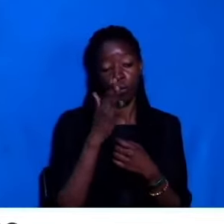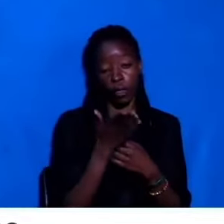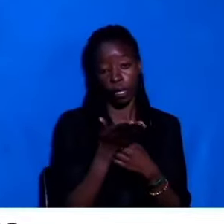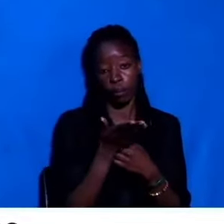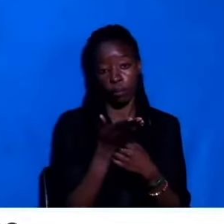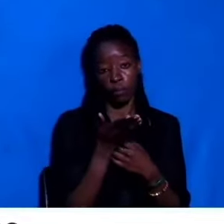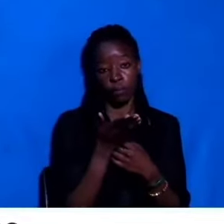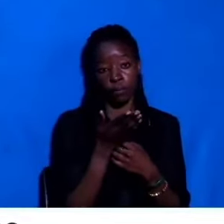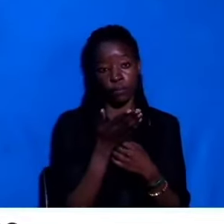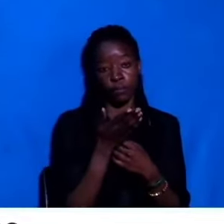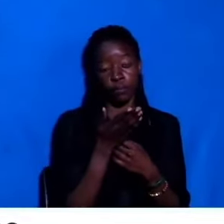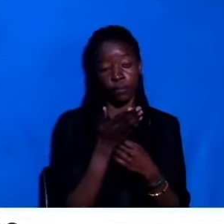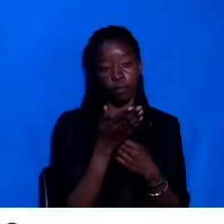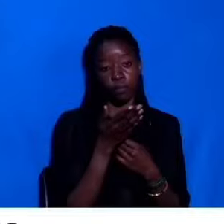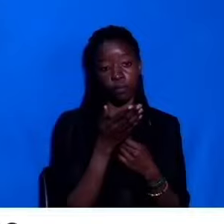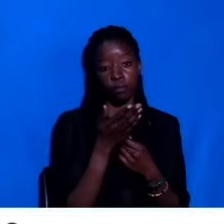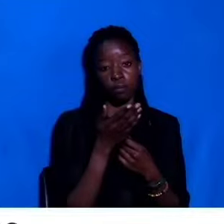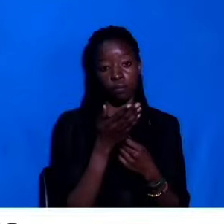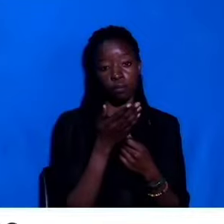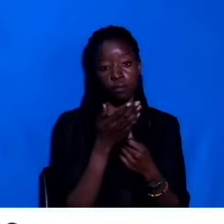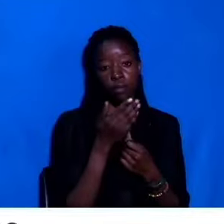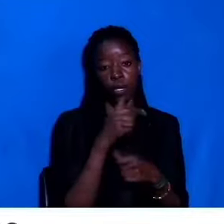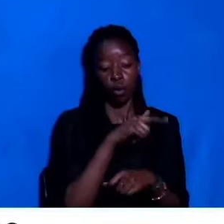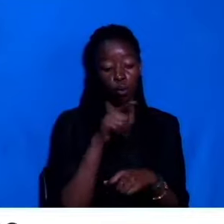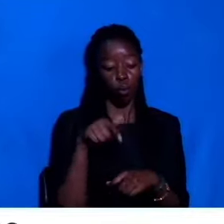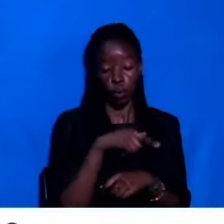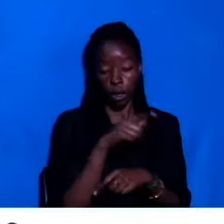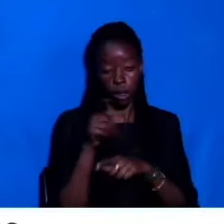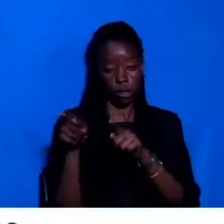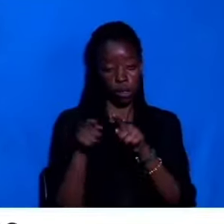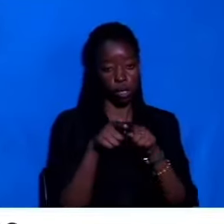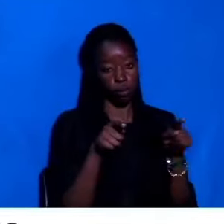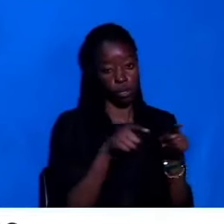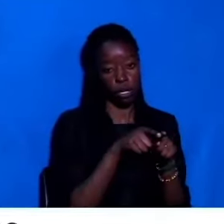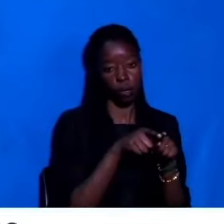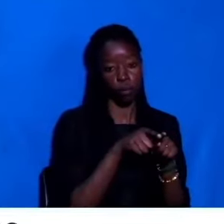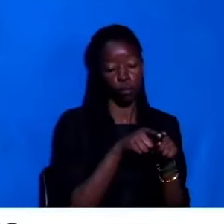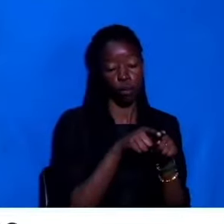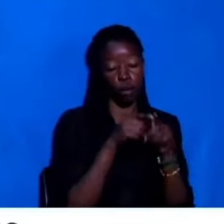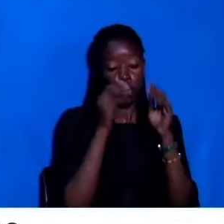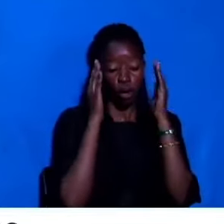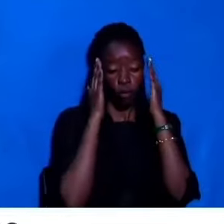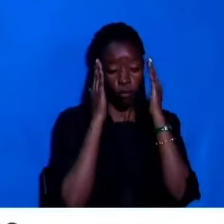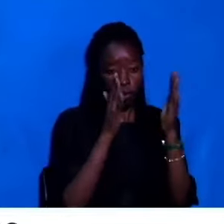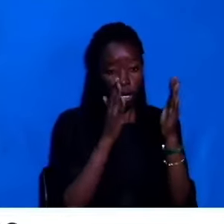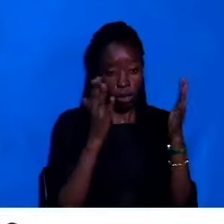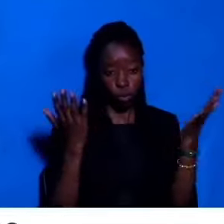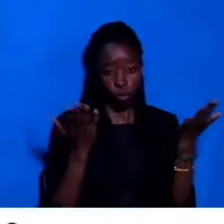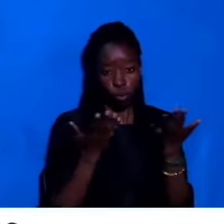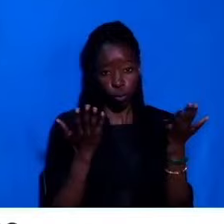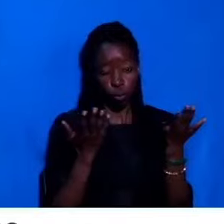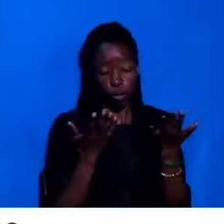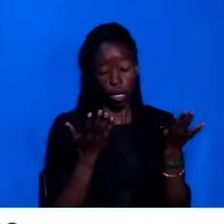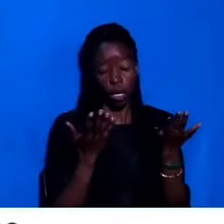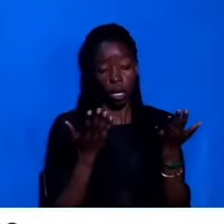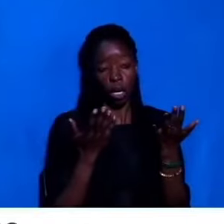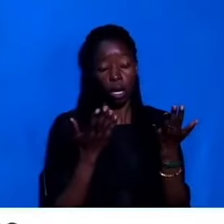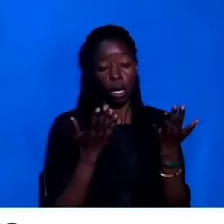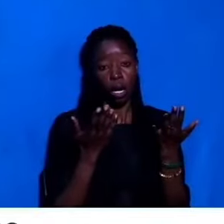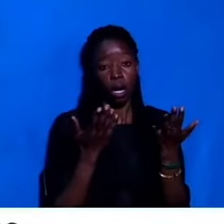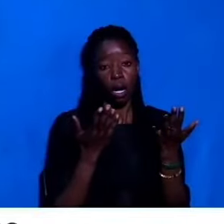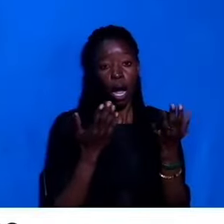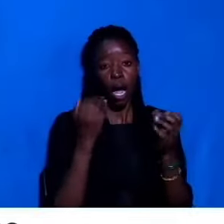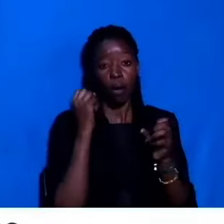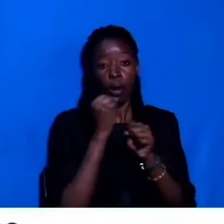that and for lack of this. We too at times tend to concentrate our attention and devotion, devote our energies on